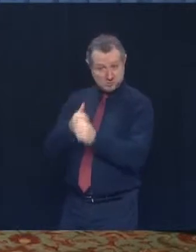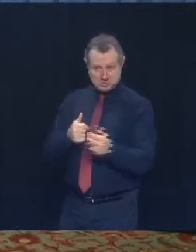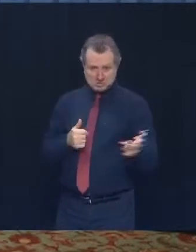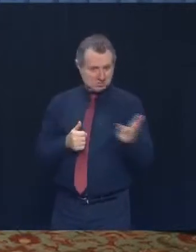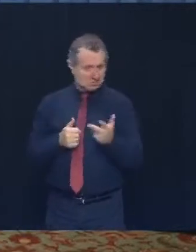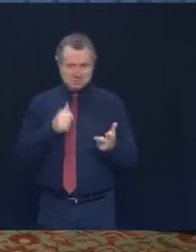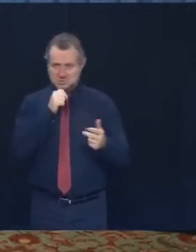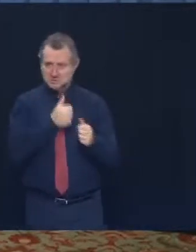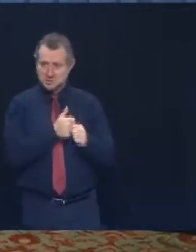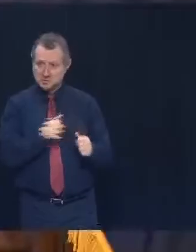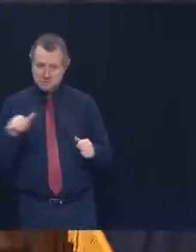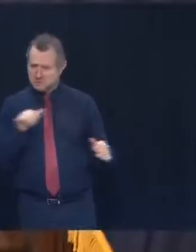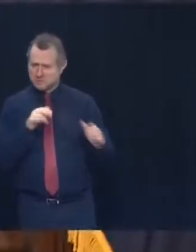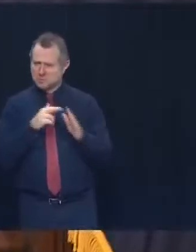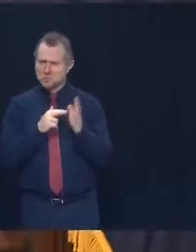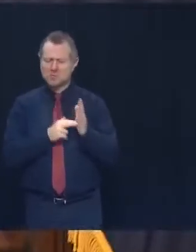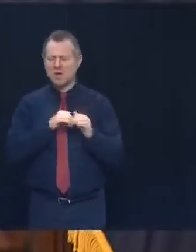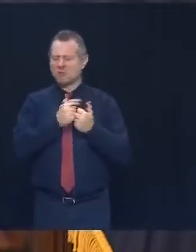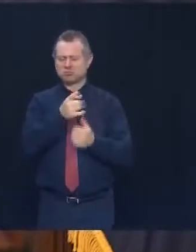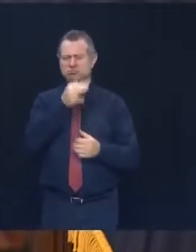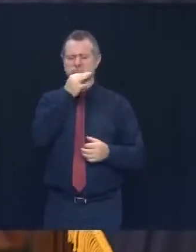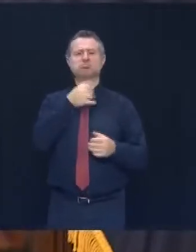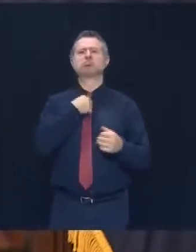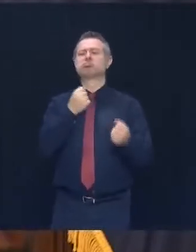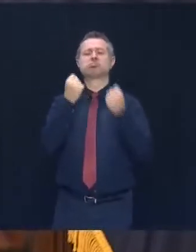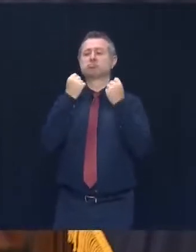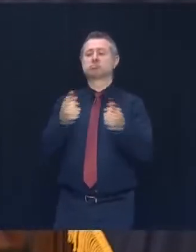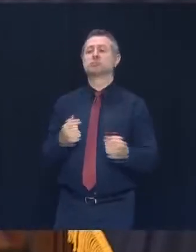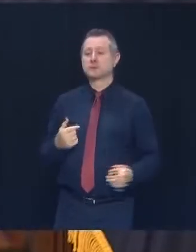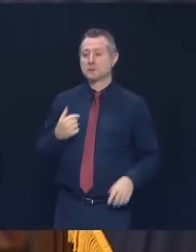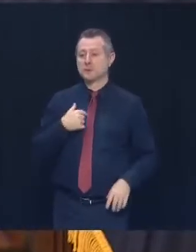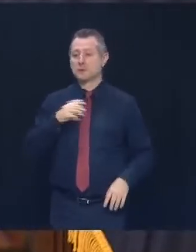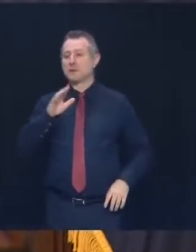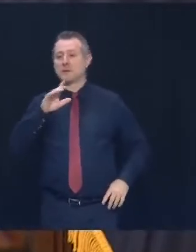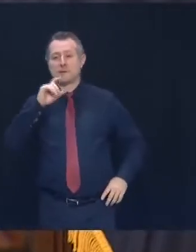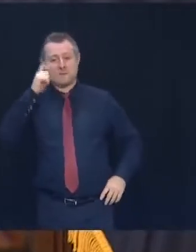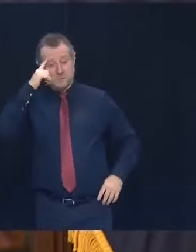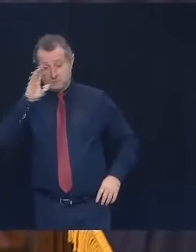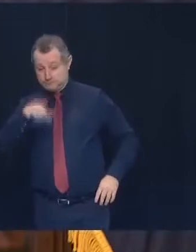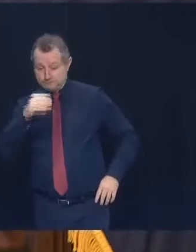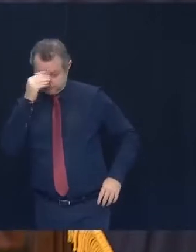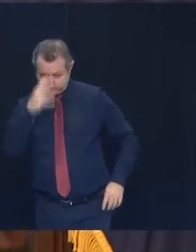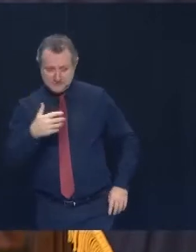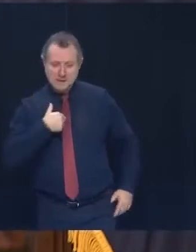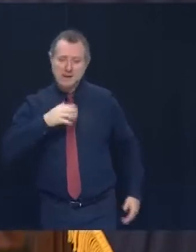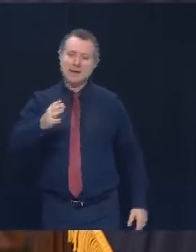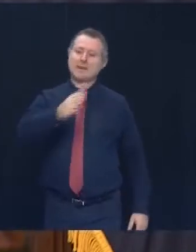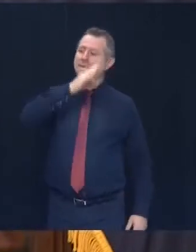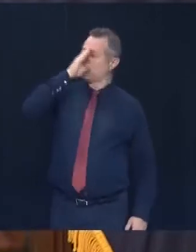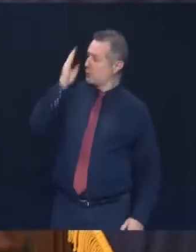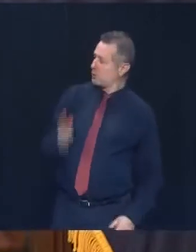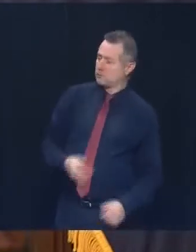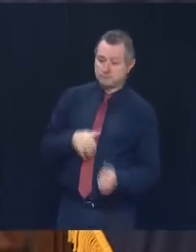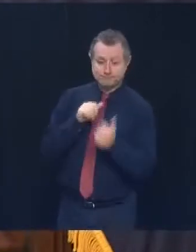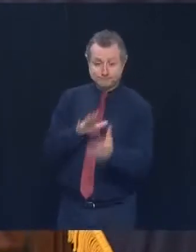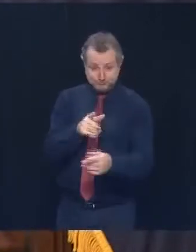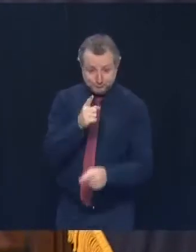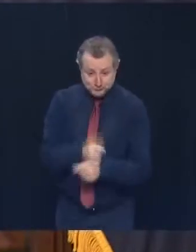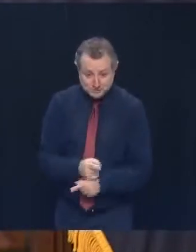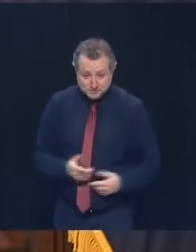Well, look, we're at a place that we've never been at before, right? The inverse is